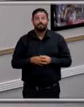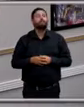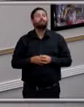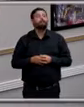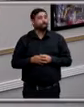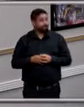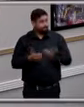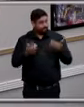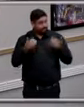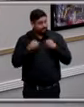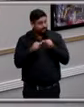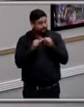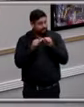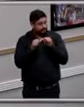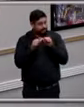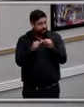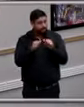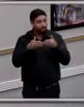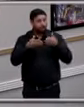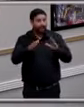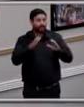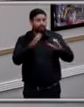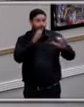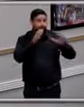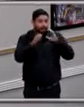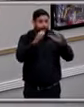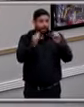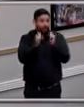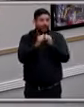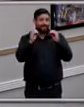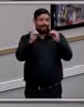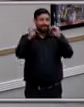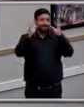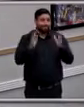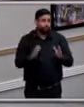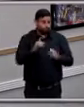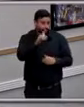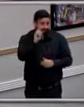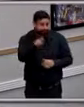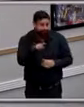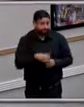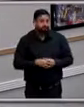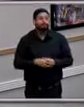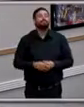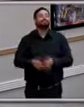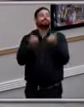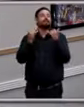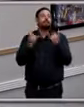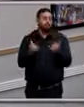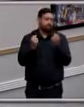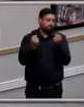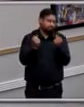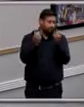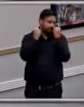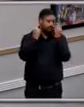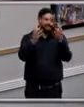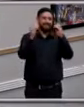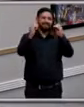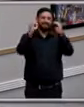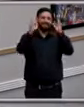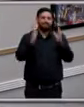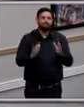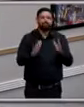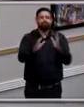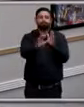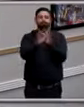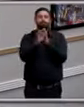there a consistent way to communicate with teachers? At this time, lots of teachers have selected what